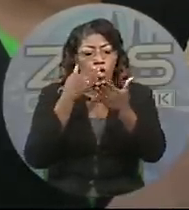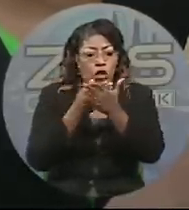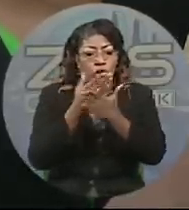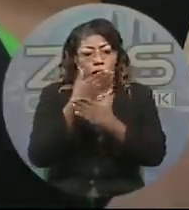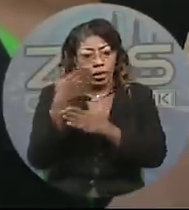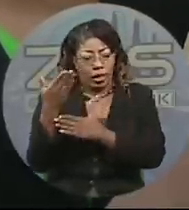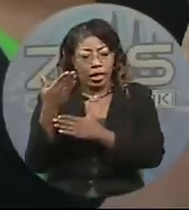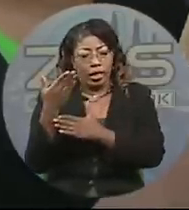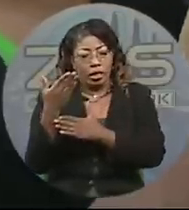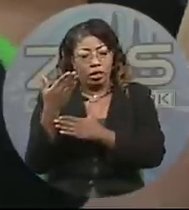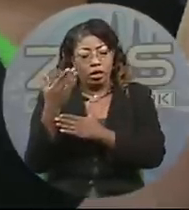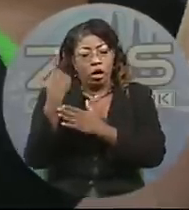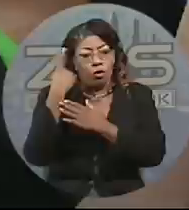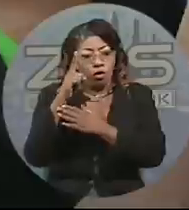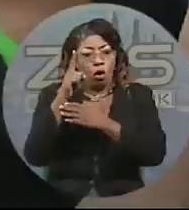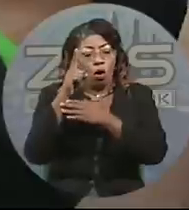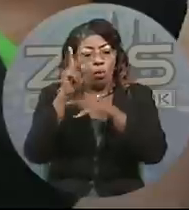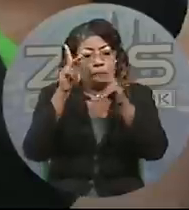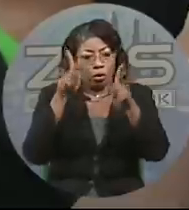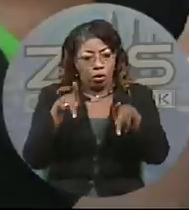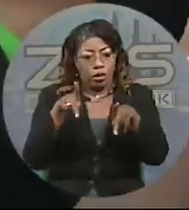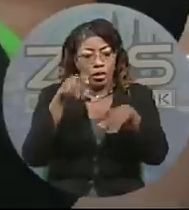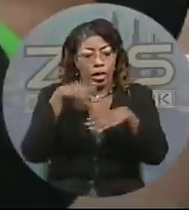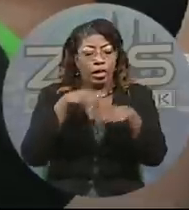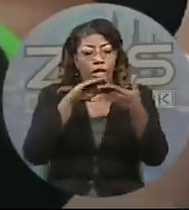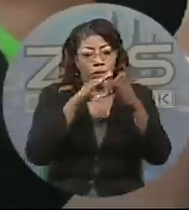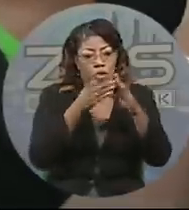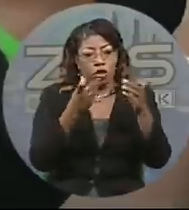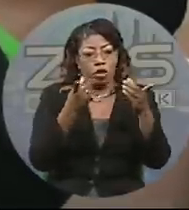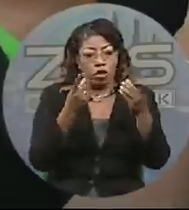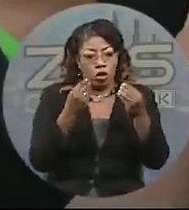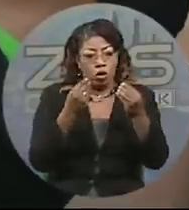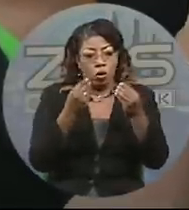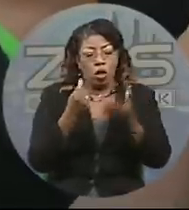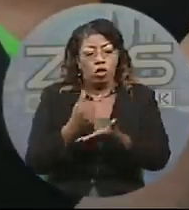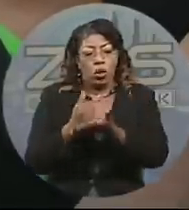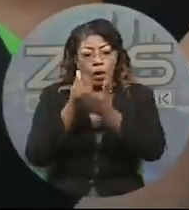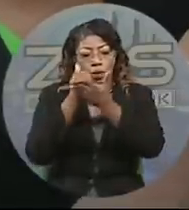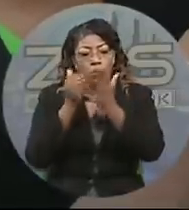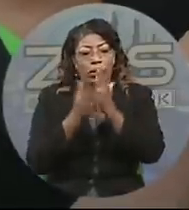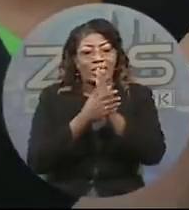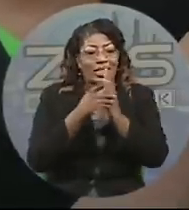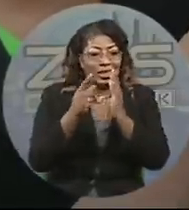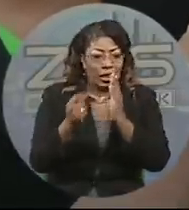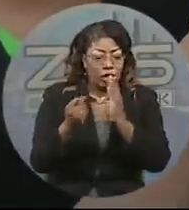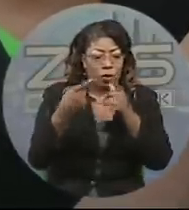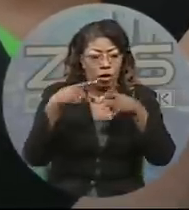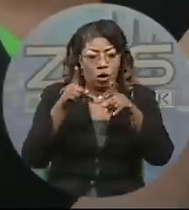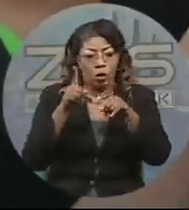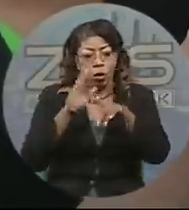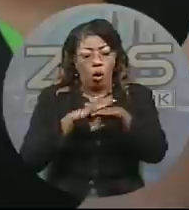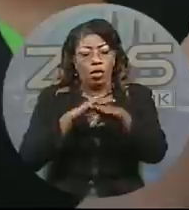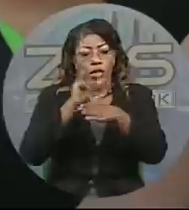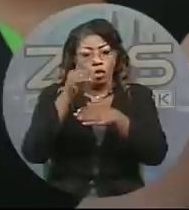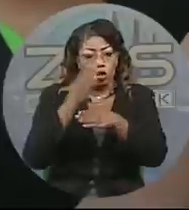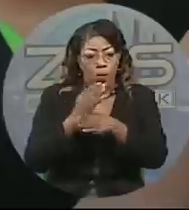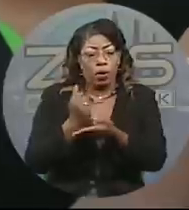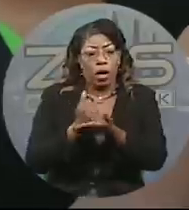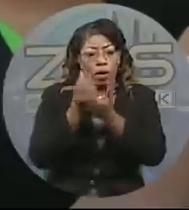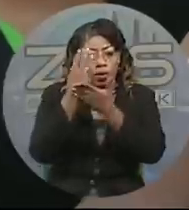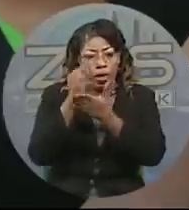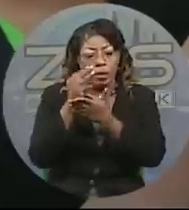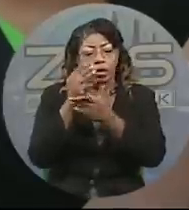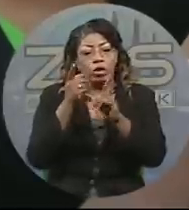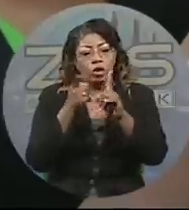can find for persons in the community to do to better equip them with the tools that they need when they go out in the job place, we feel that it will help us